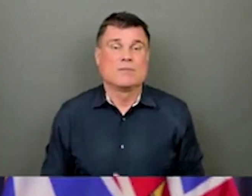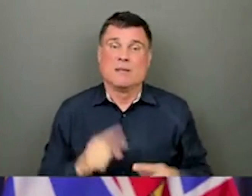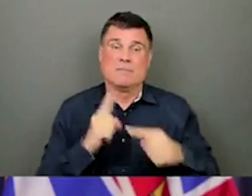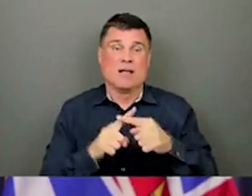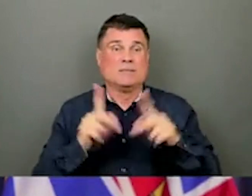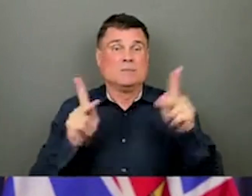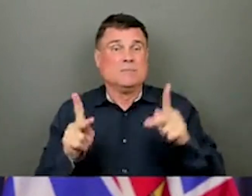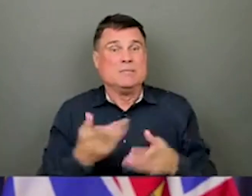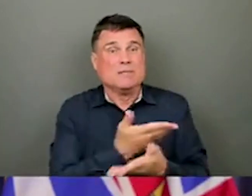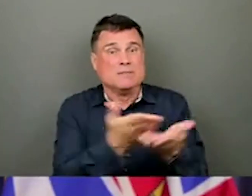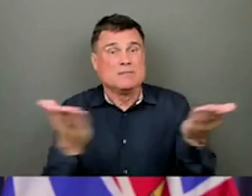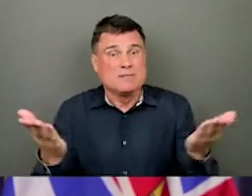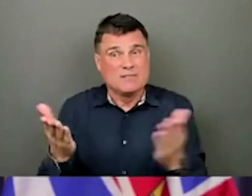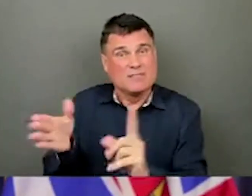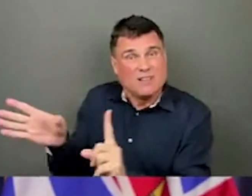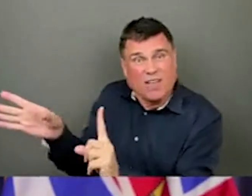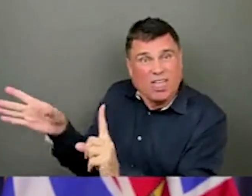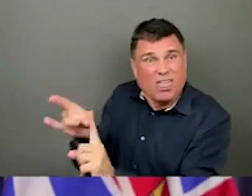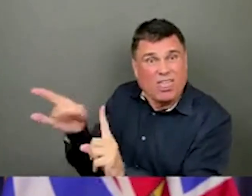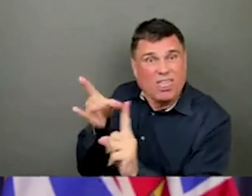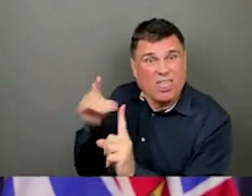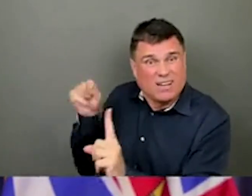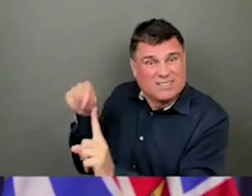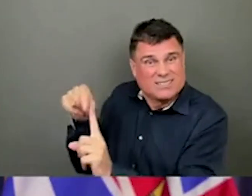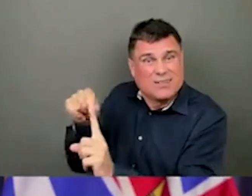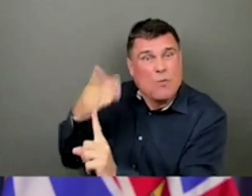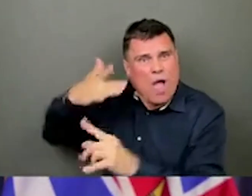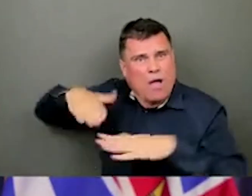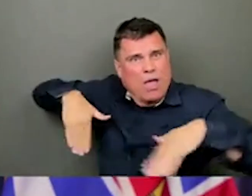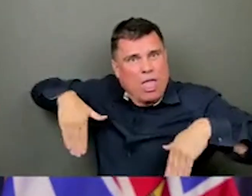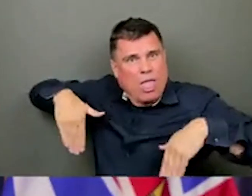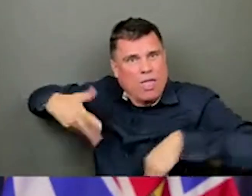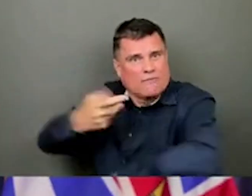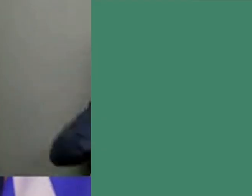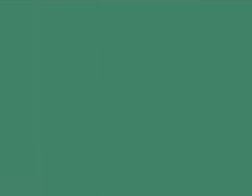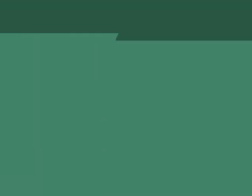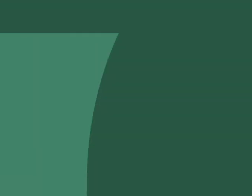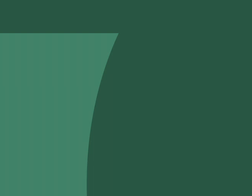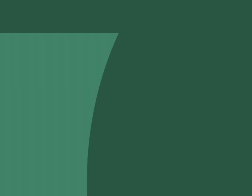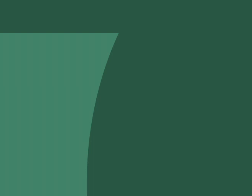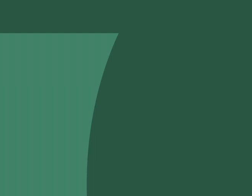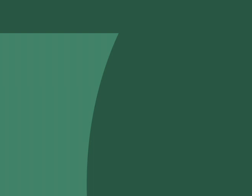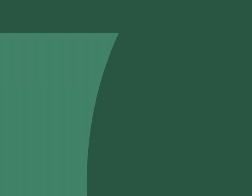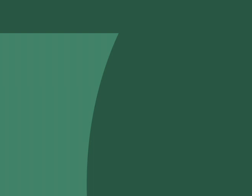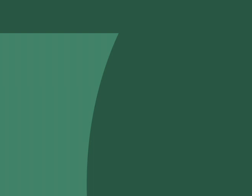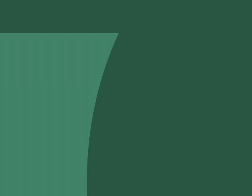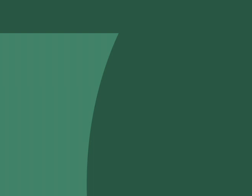been vaccinated. That's our focus today. And with that, I'll invite questions from the media.